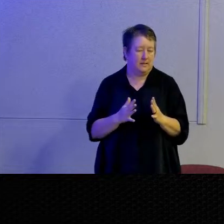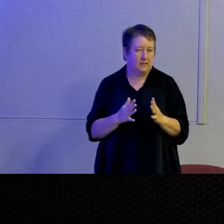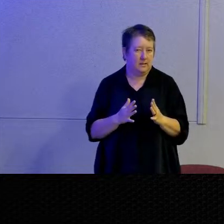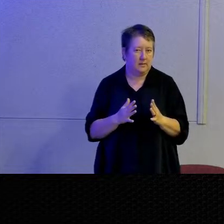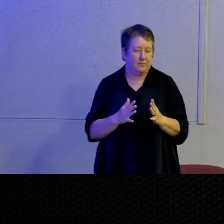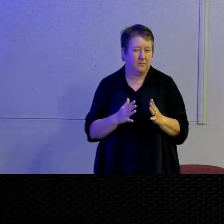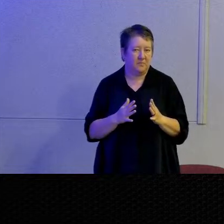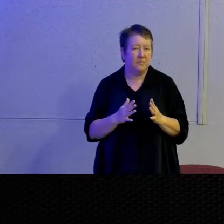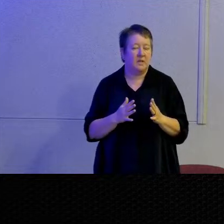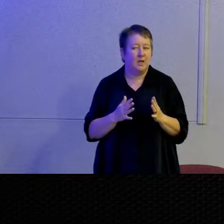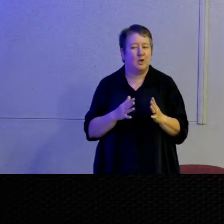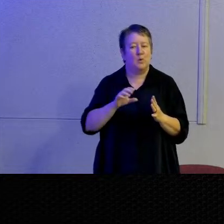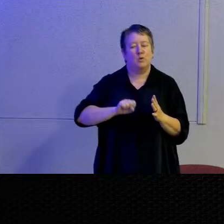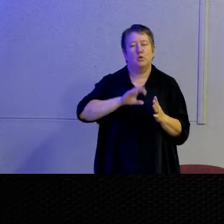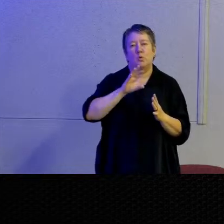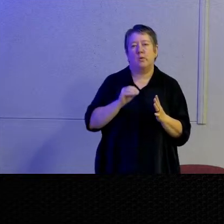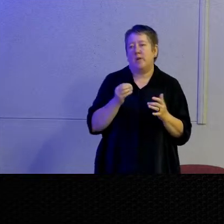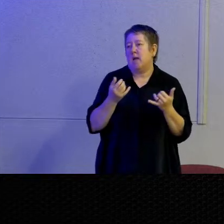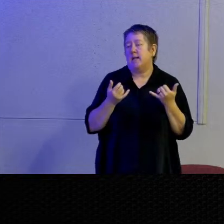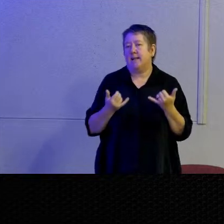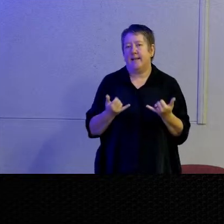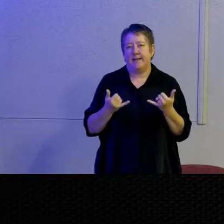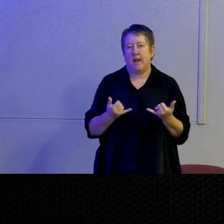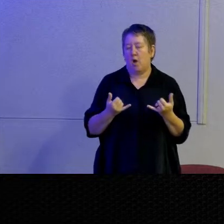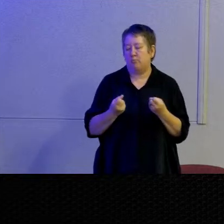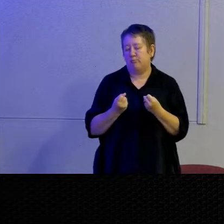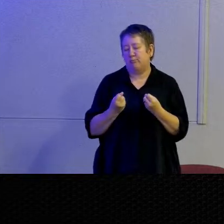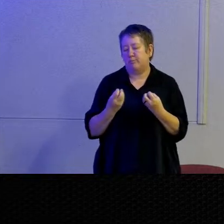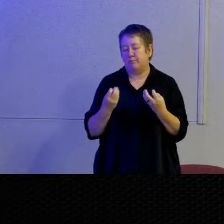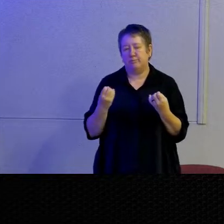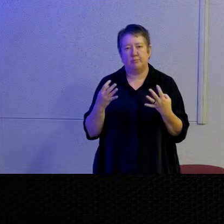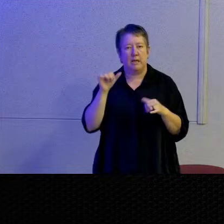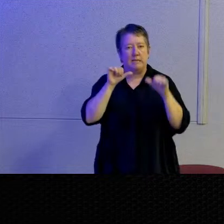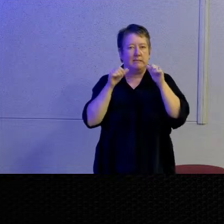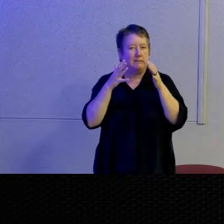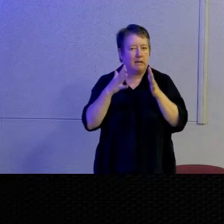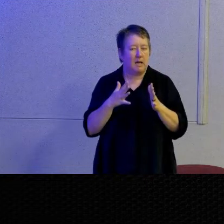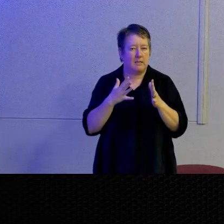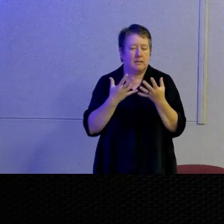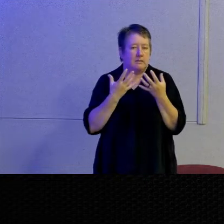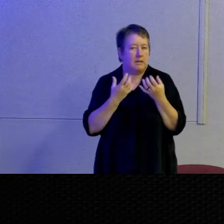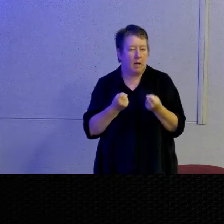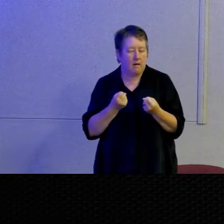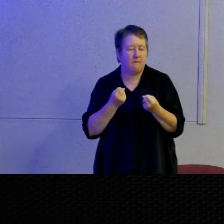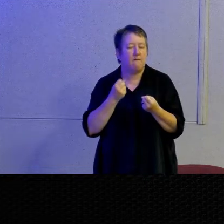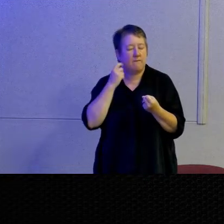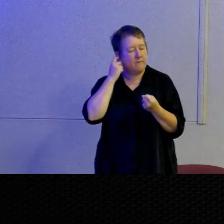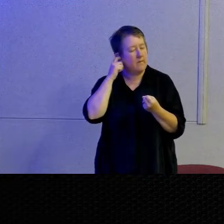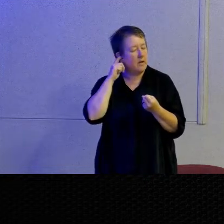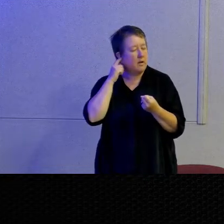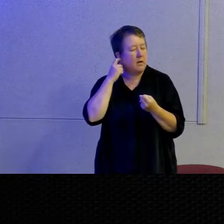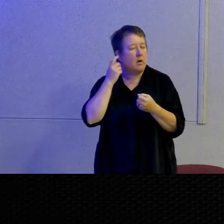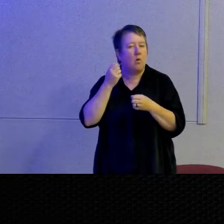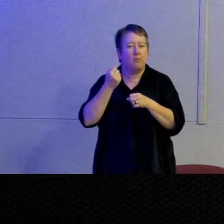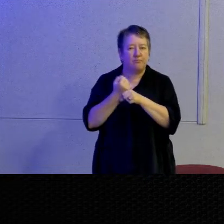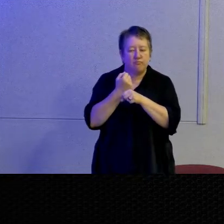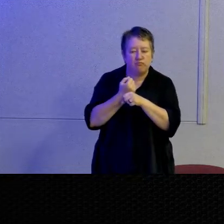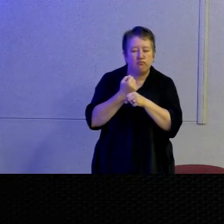So South Africa now has dozens of scientists registered as working on CERN